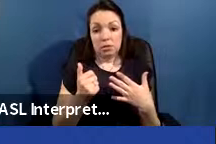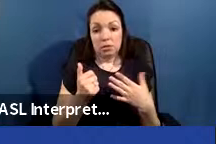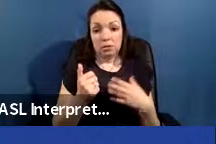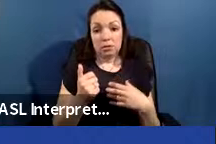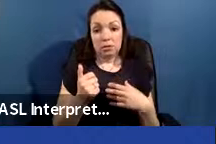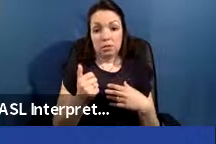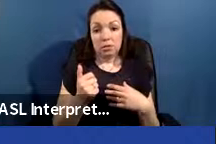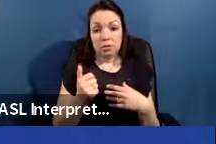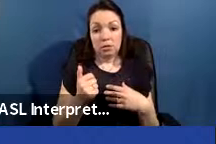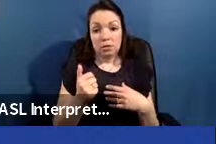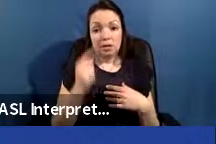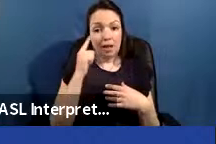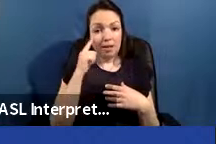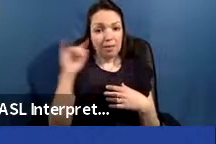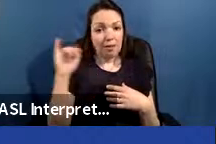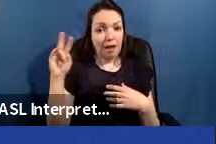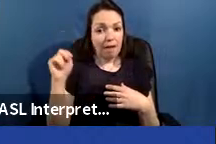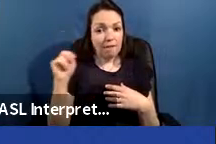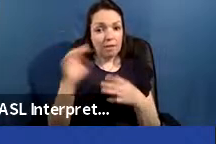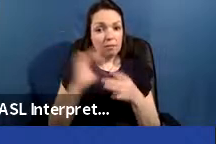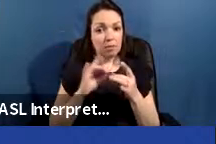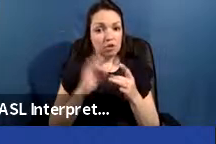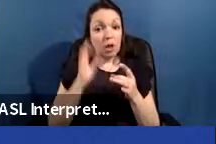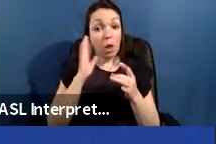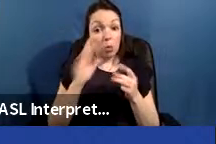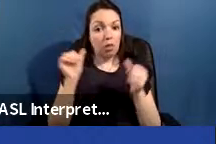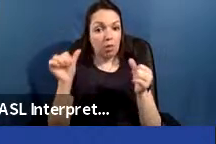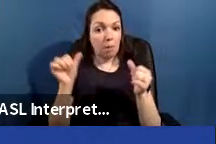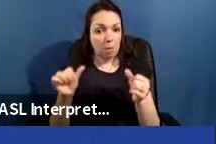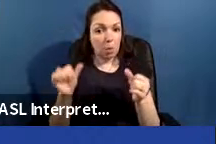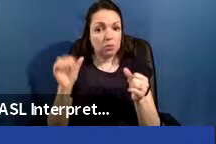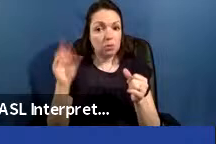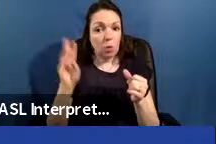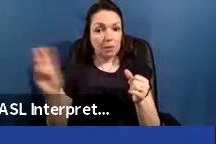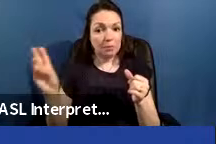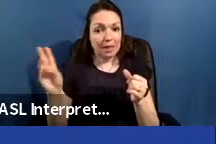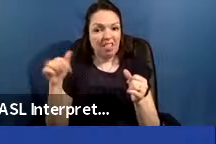believe I mentioned earlier that will be posted on the website later this month.